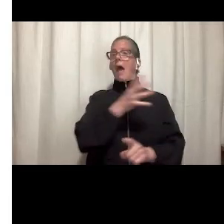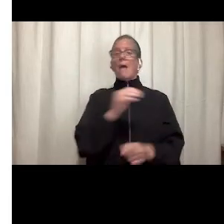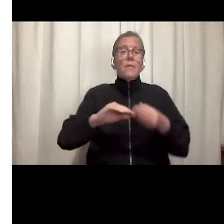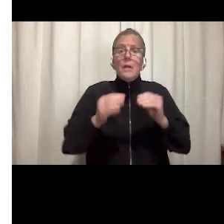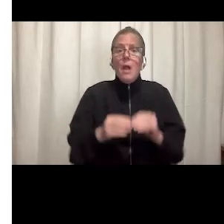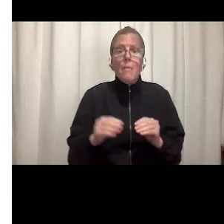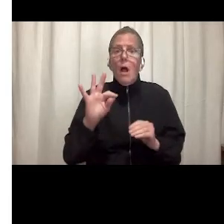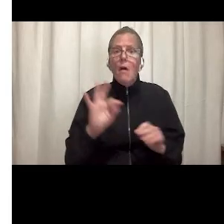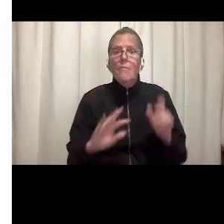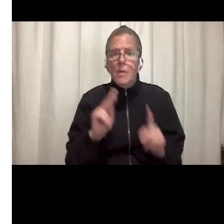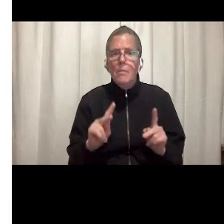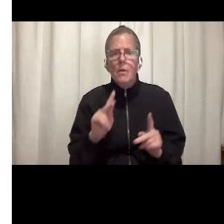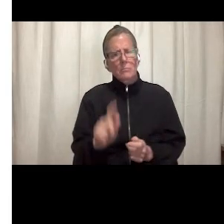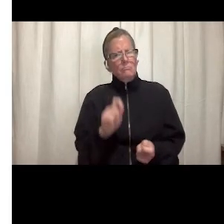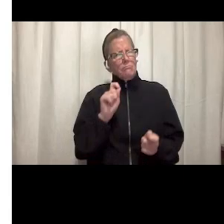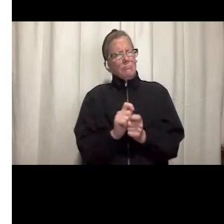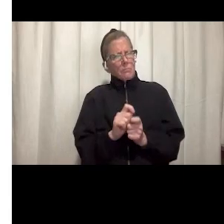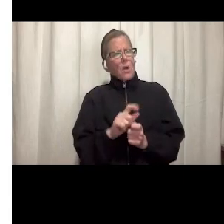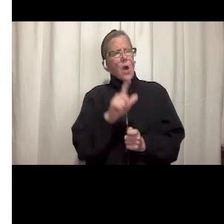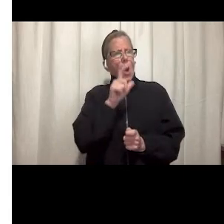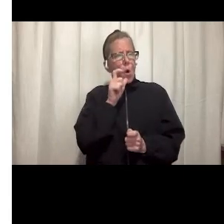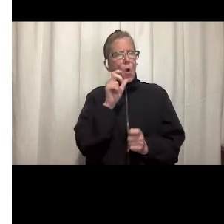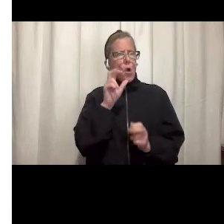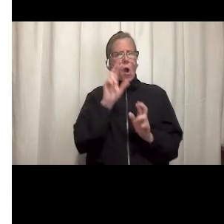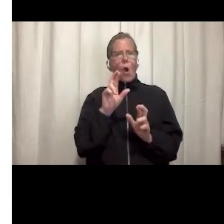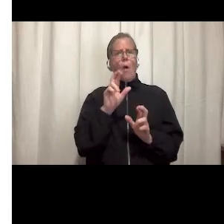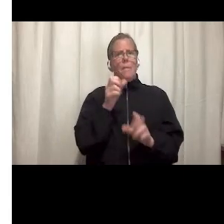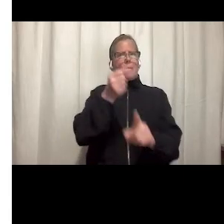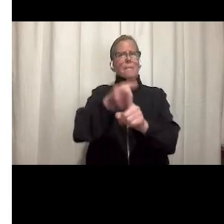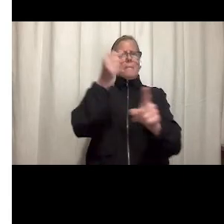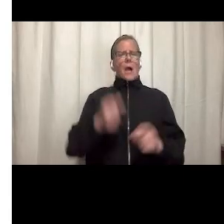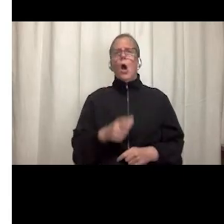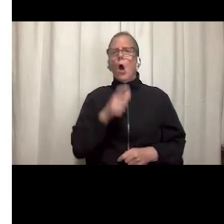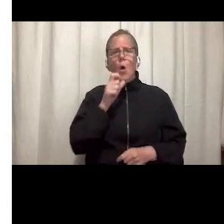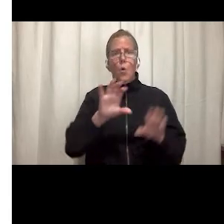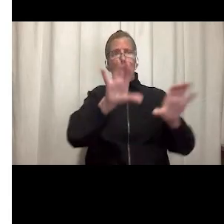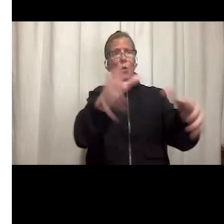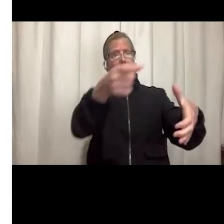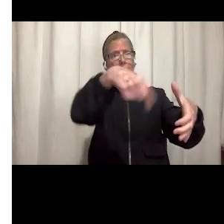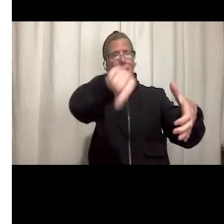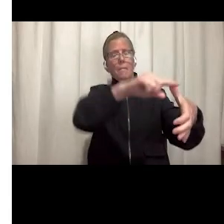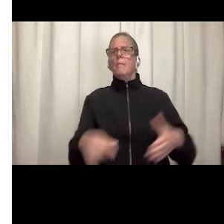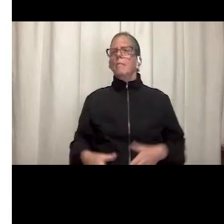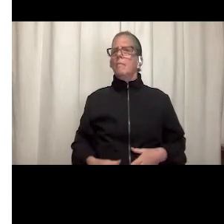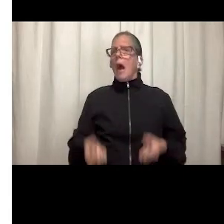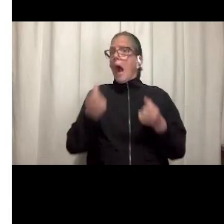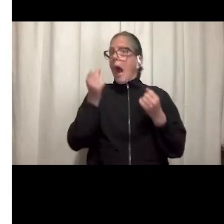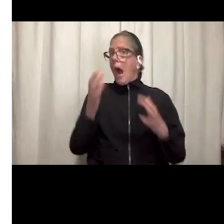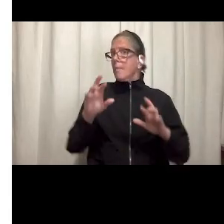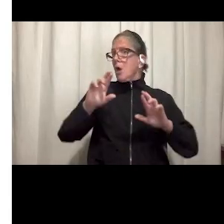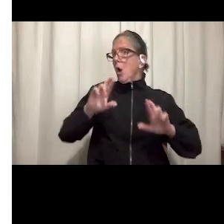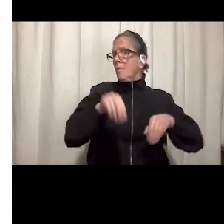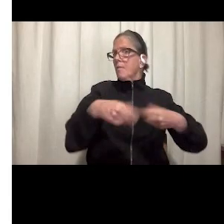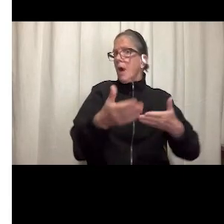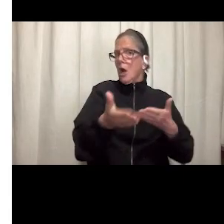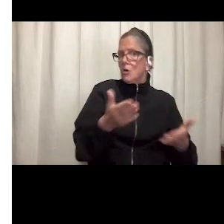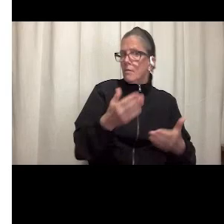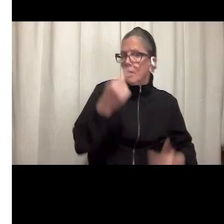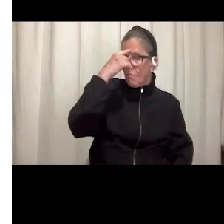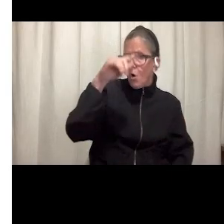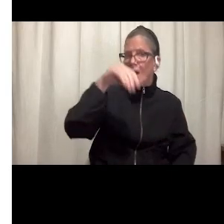specific about your target participants, who they are, how many you aim to serve within a certain time frame, and how you'll reach